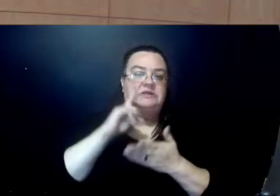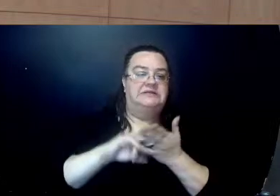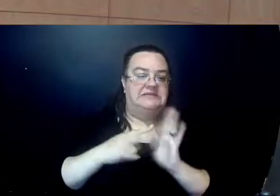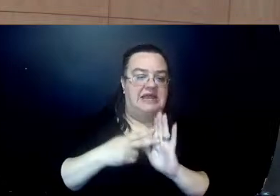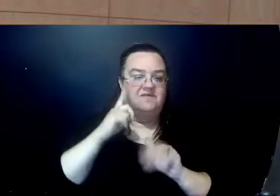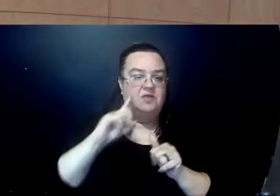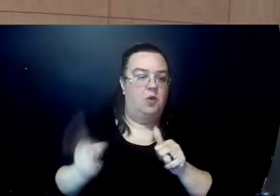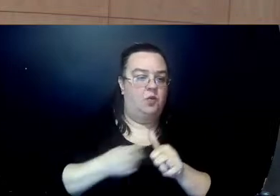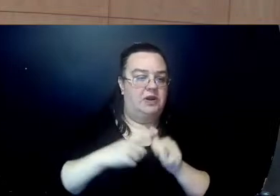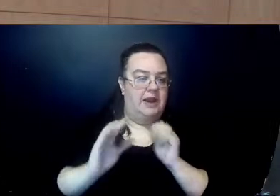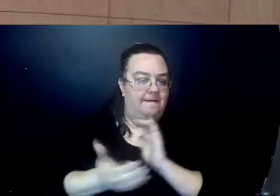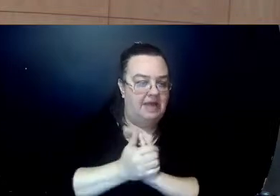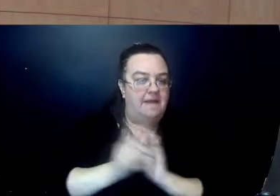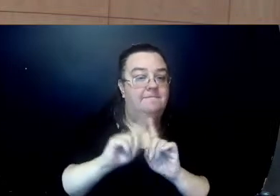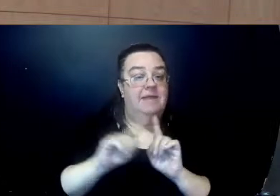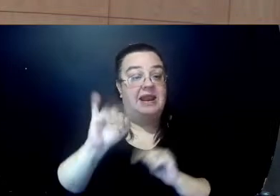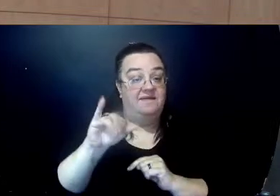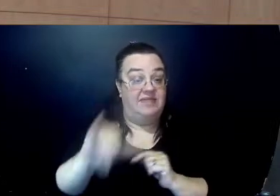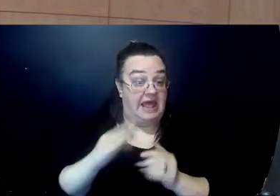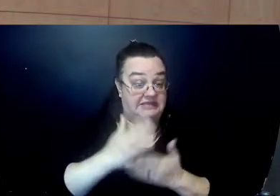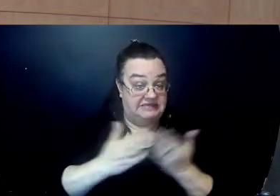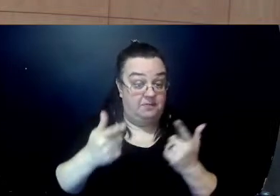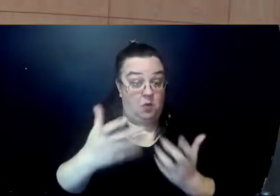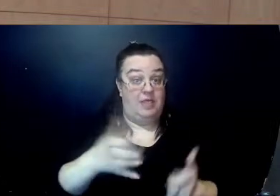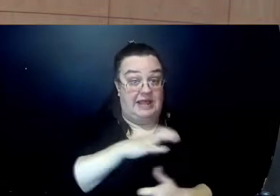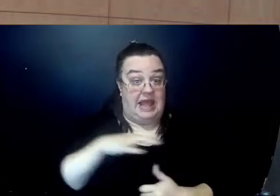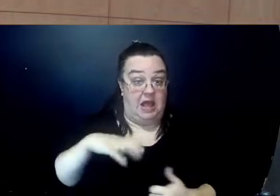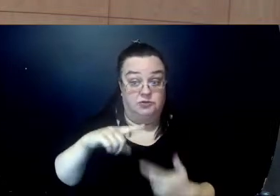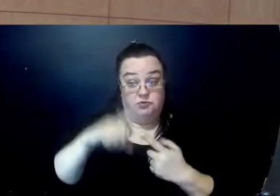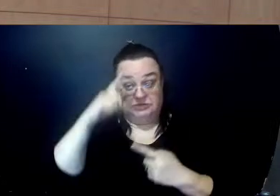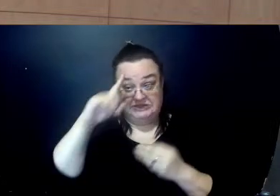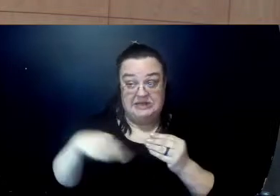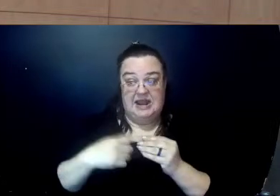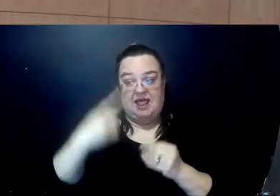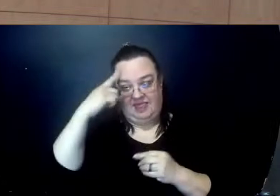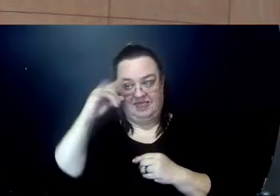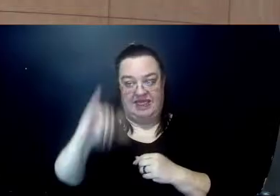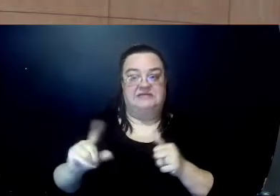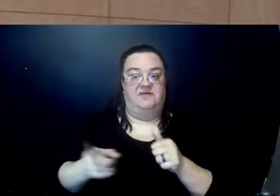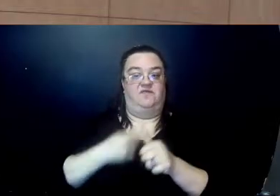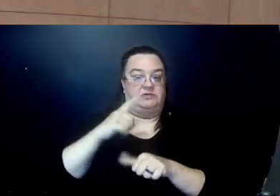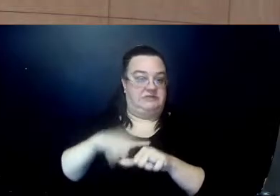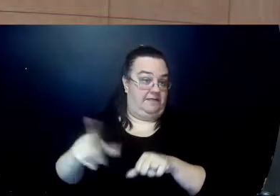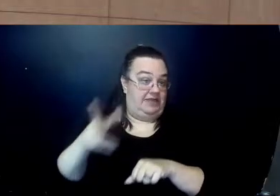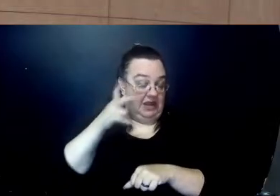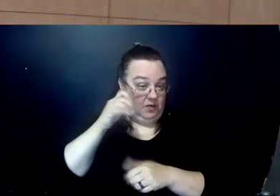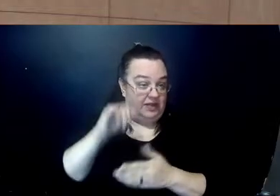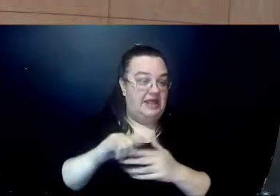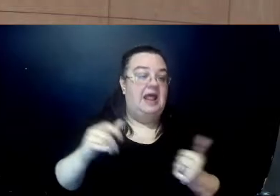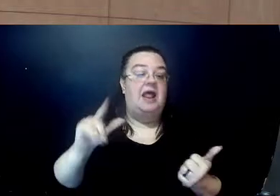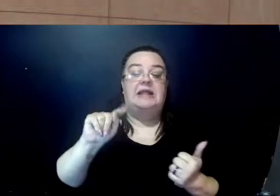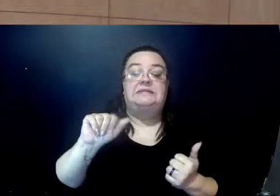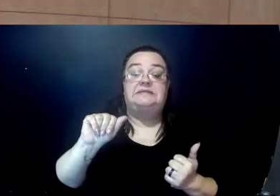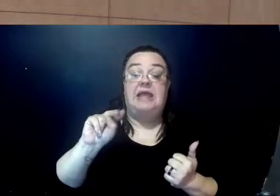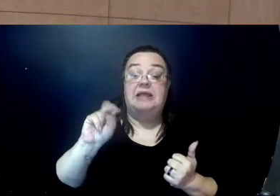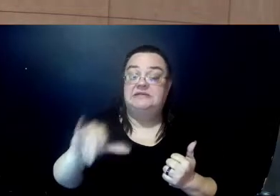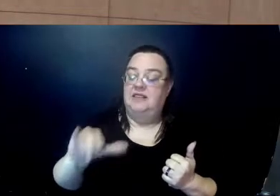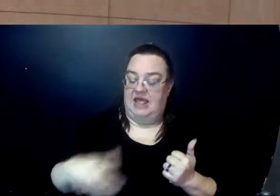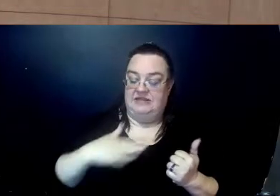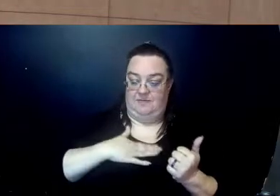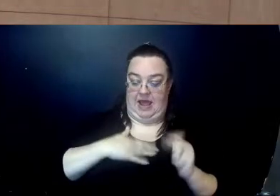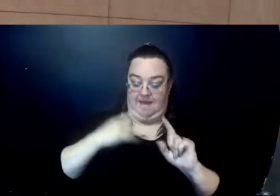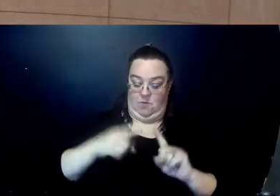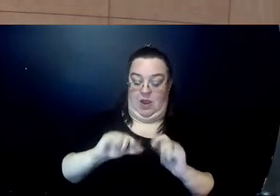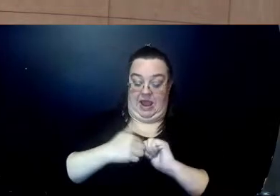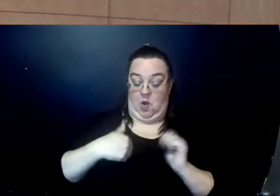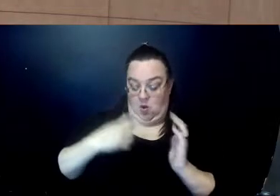but if that is something that you want the council to consider, I think they're hearing that for the first time. I think that's how it's written, is my point. The way I read this